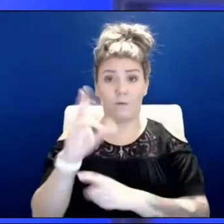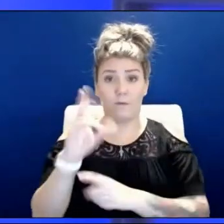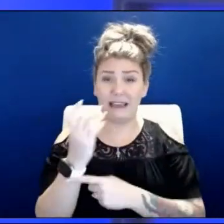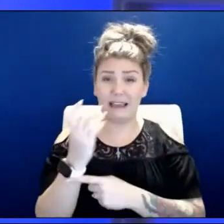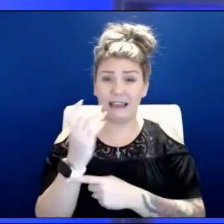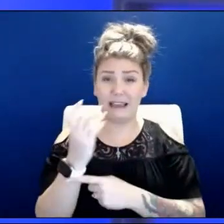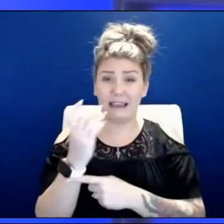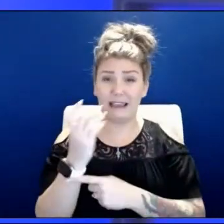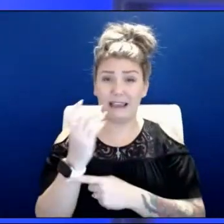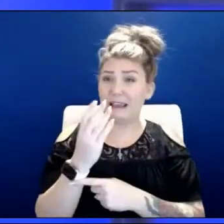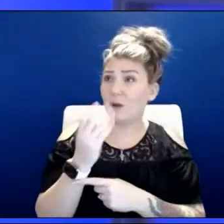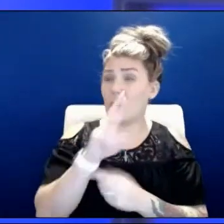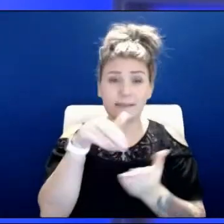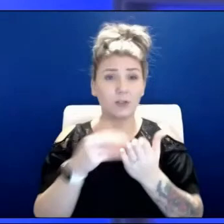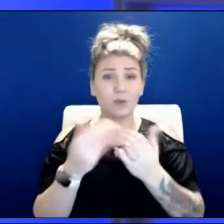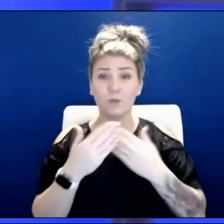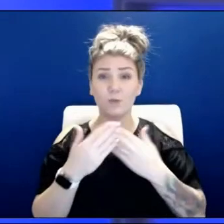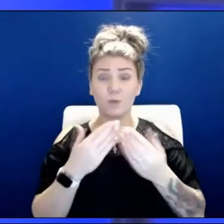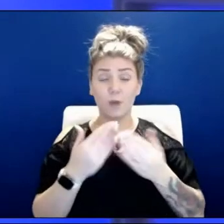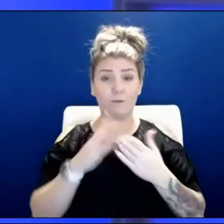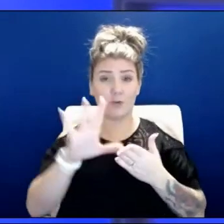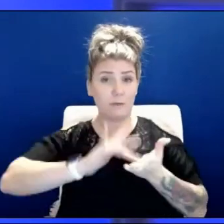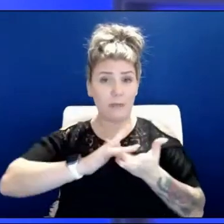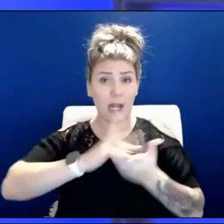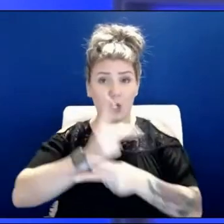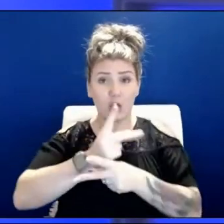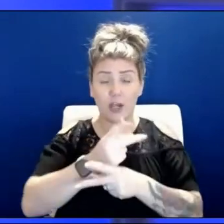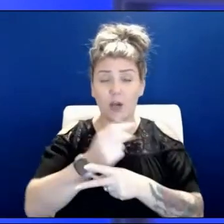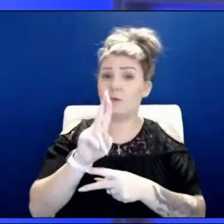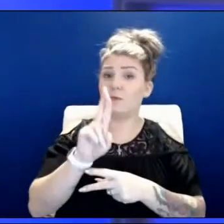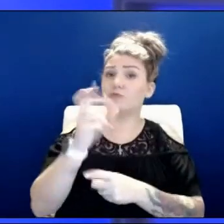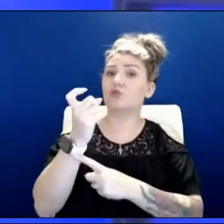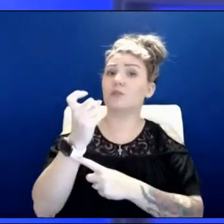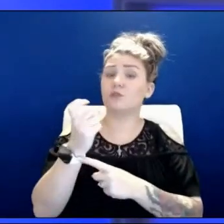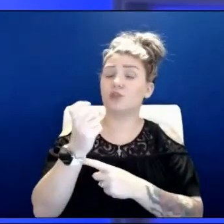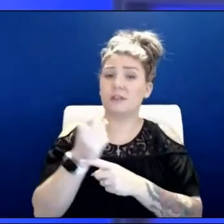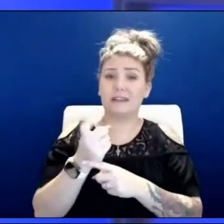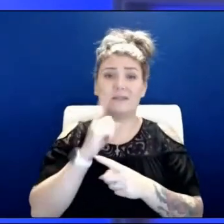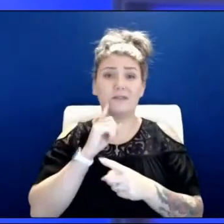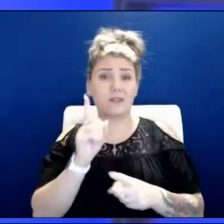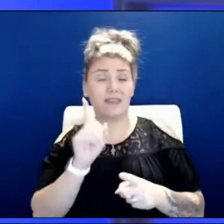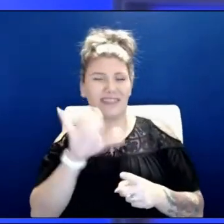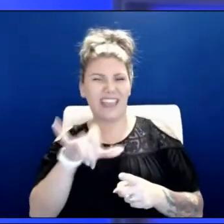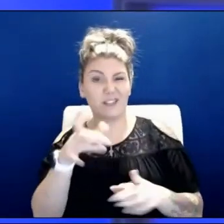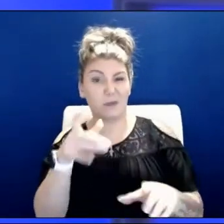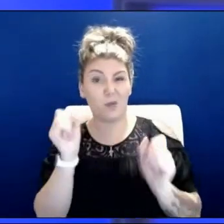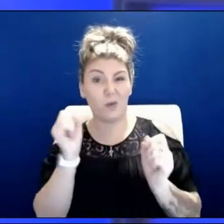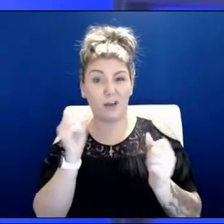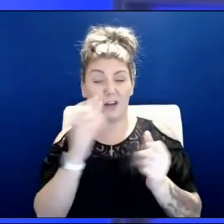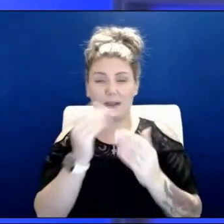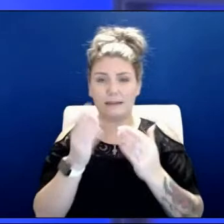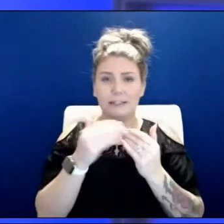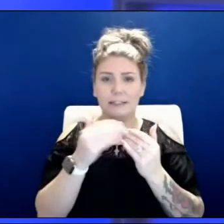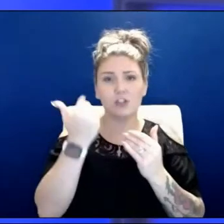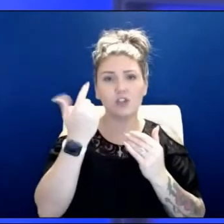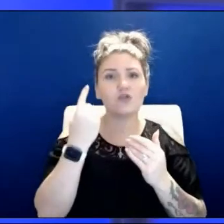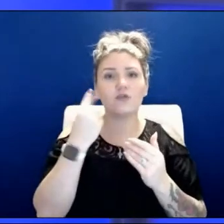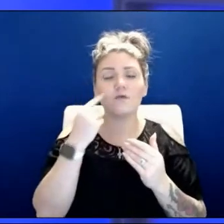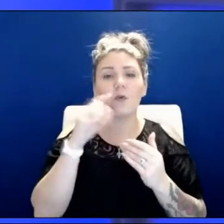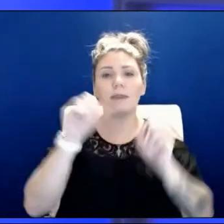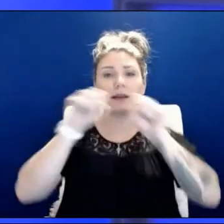get your medical care, where you get your prescriptions filled, because that's going to be a lot quicker and a lot easier for that system to